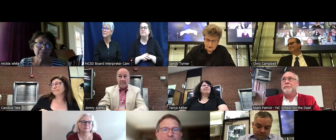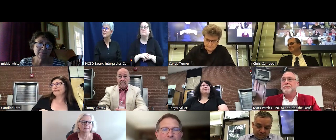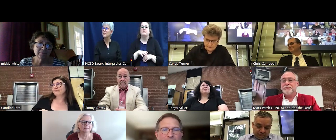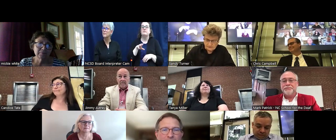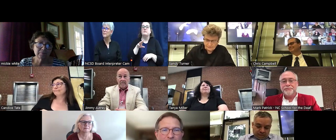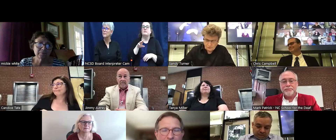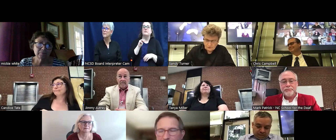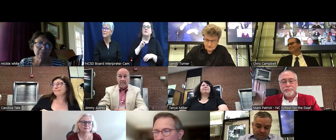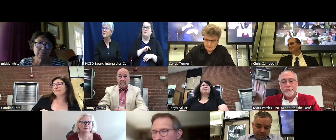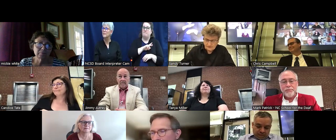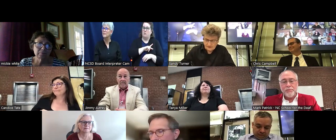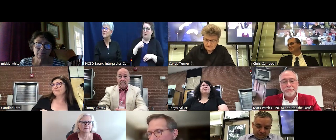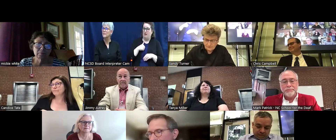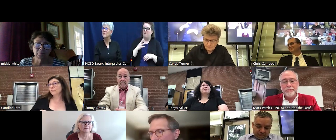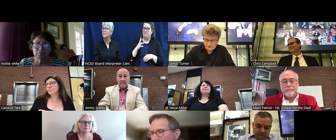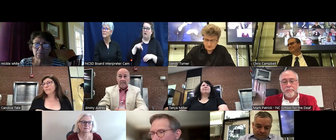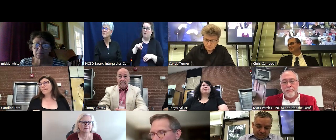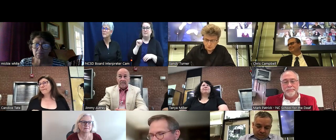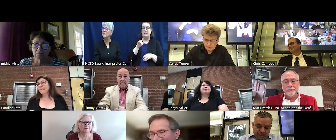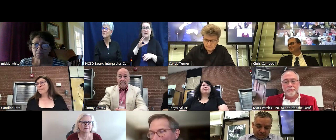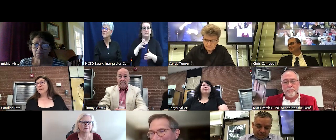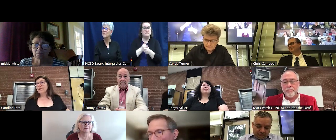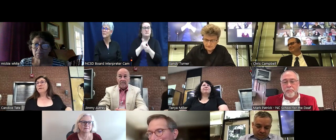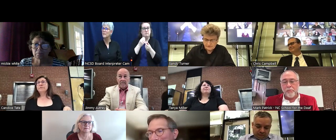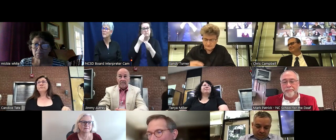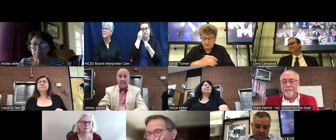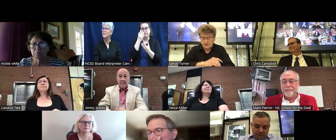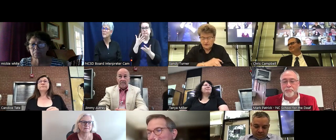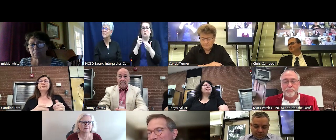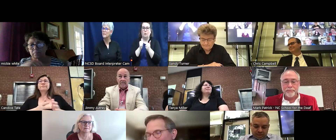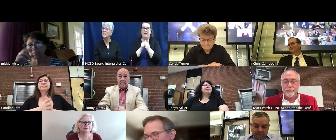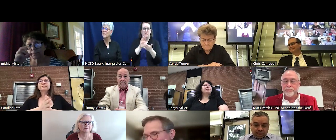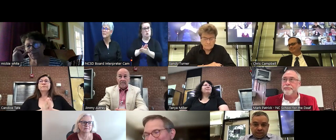some updates for us? Anything as far as the school goes that has